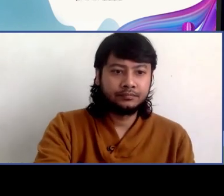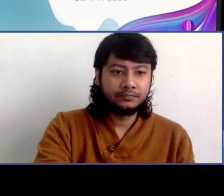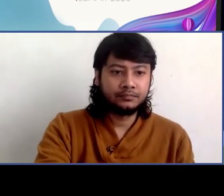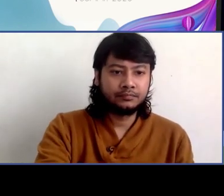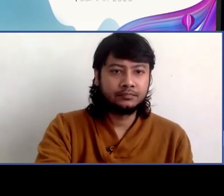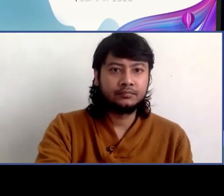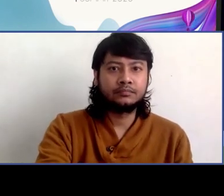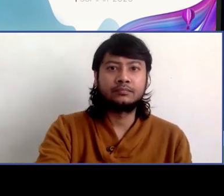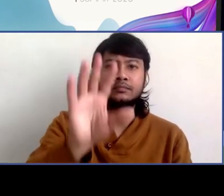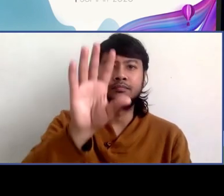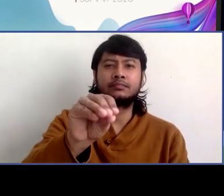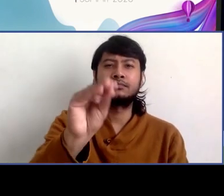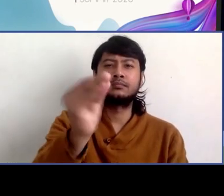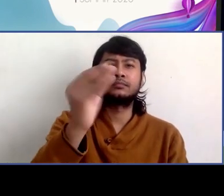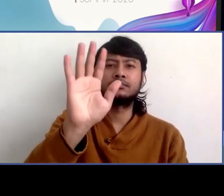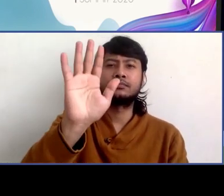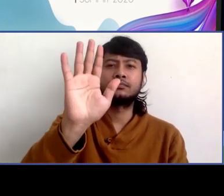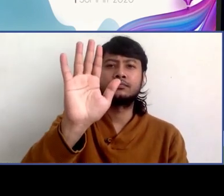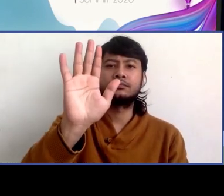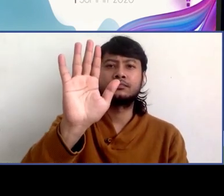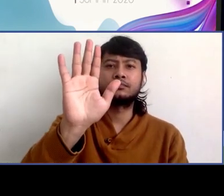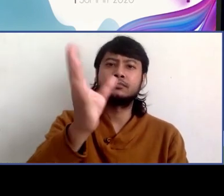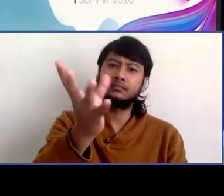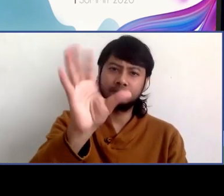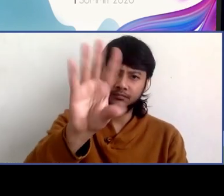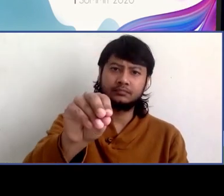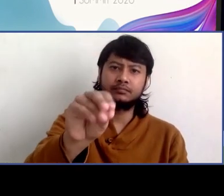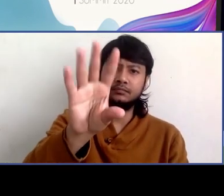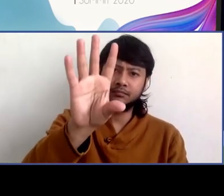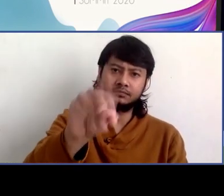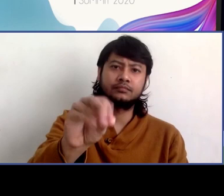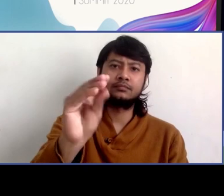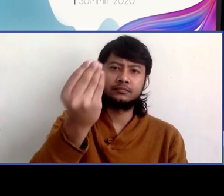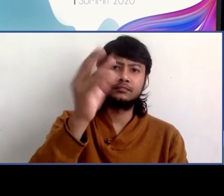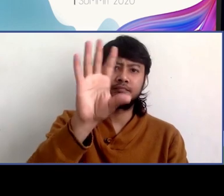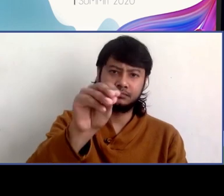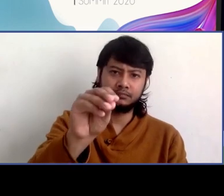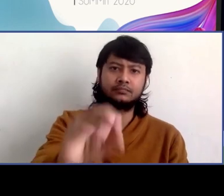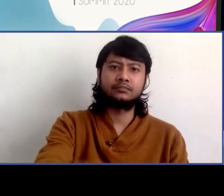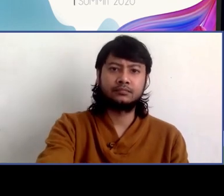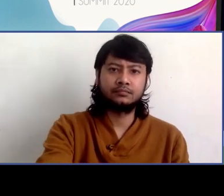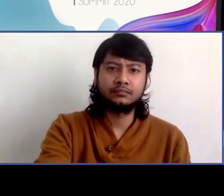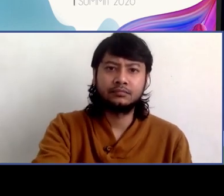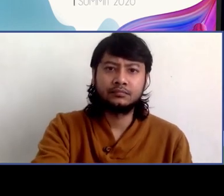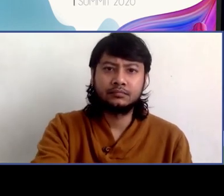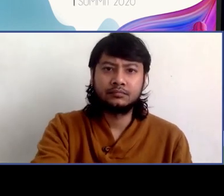which can last for about 3 generations. Yes, that's how precious is the